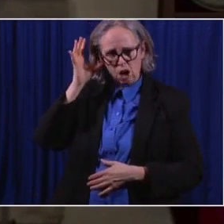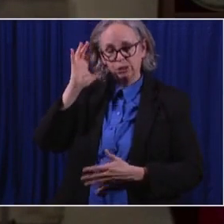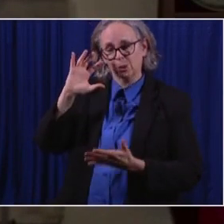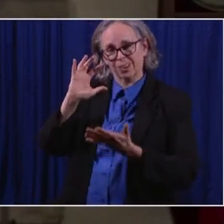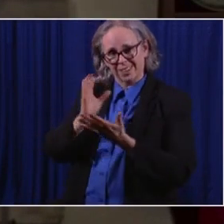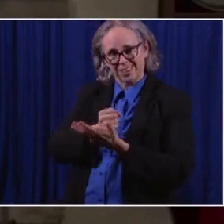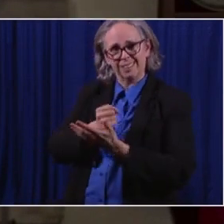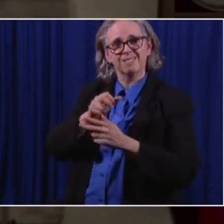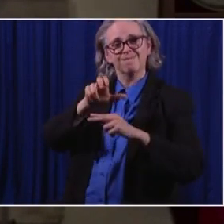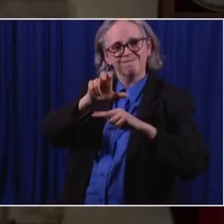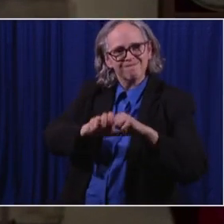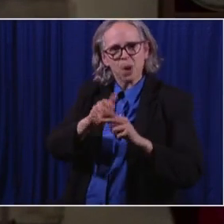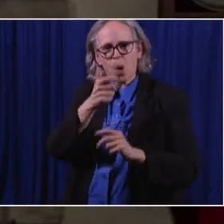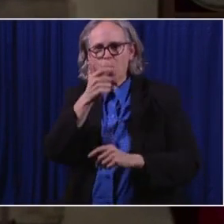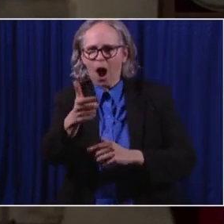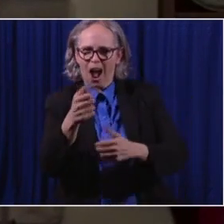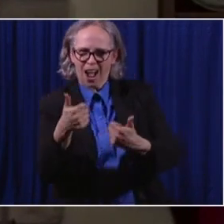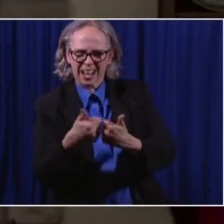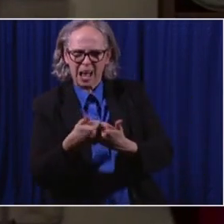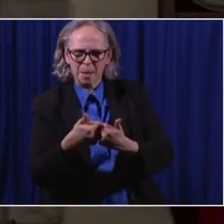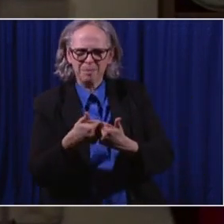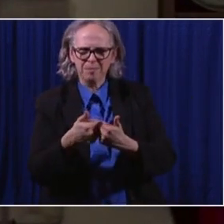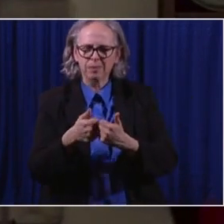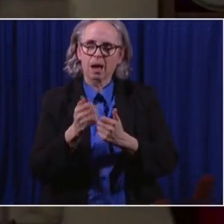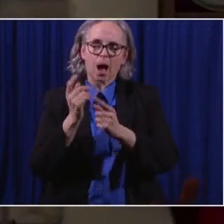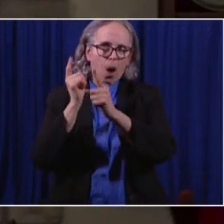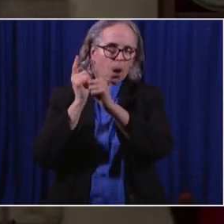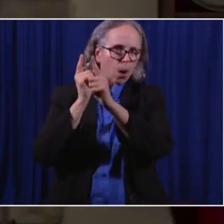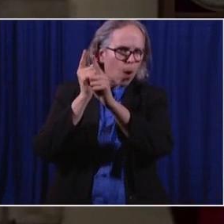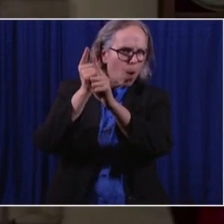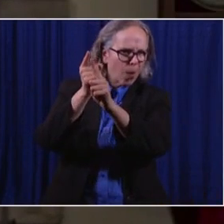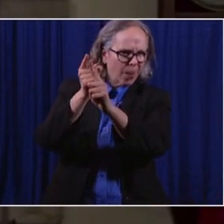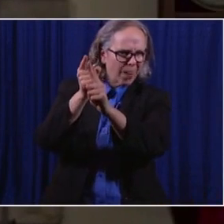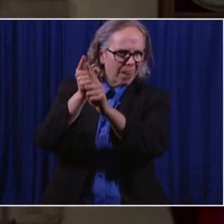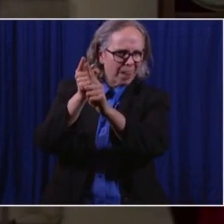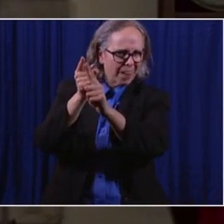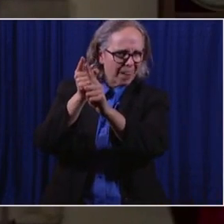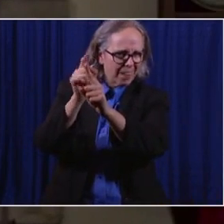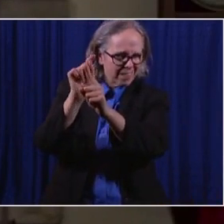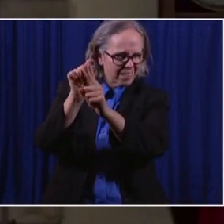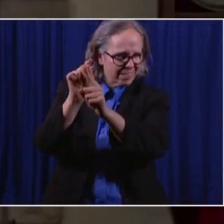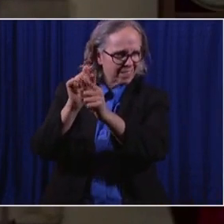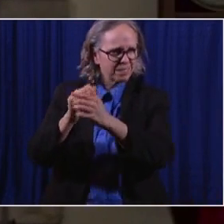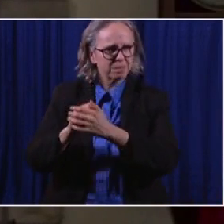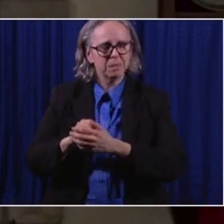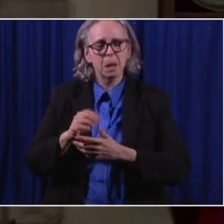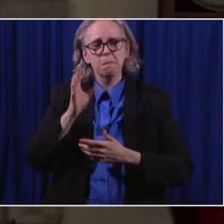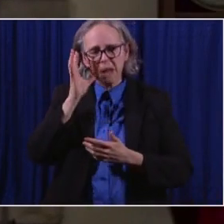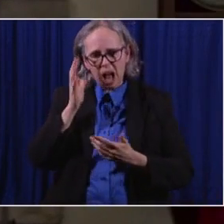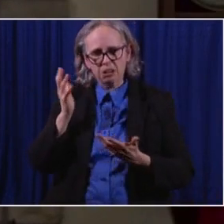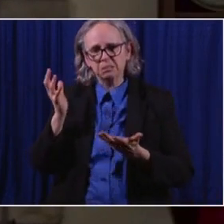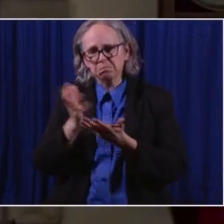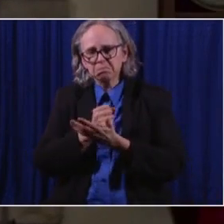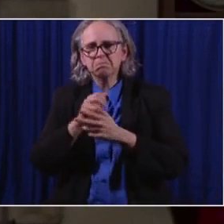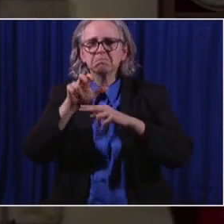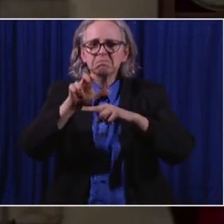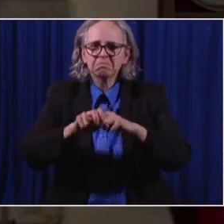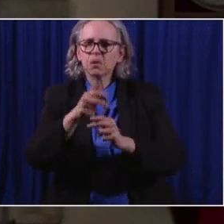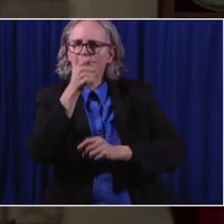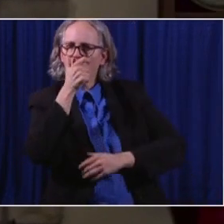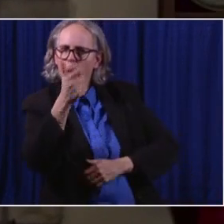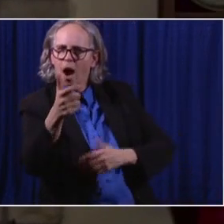But that's aspirationally, that's what the goal, I think the goal should be, is parents get to see the kids play. But